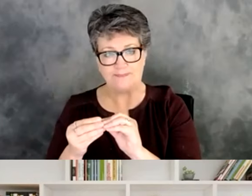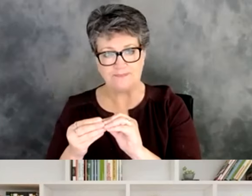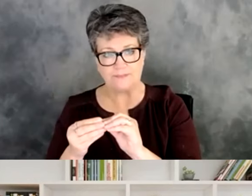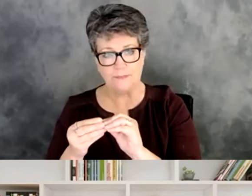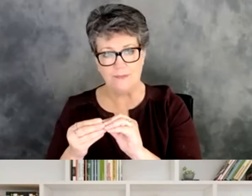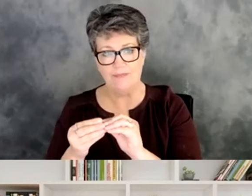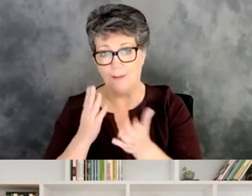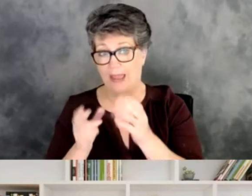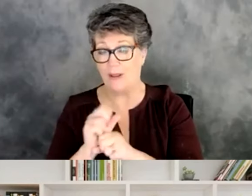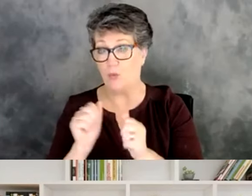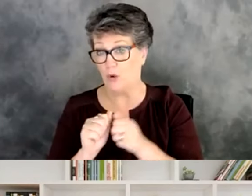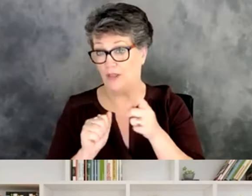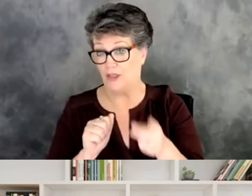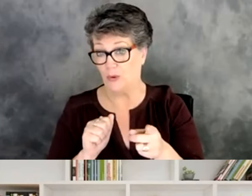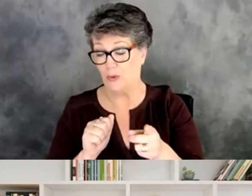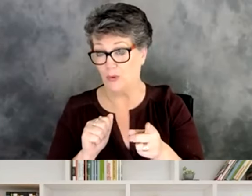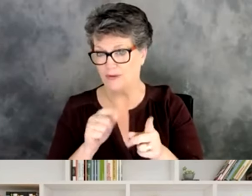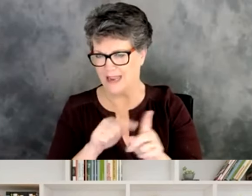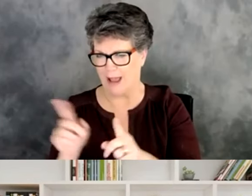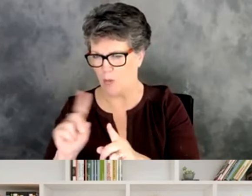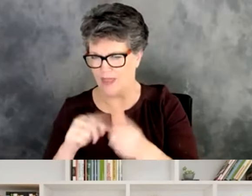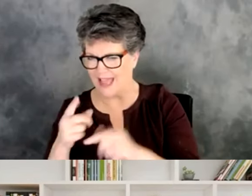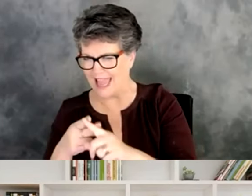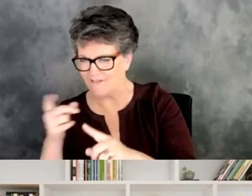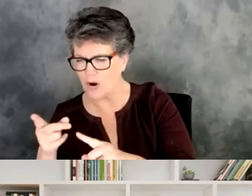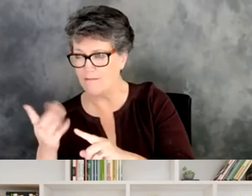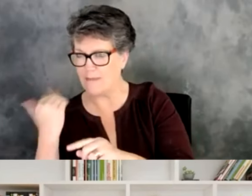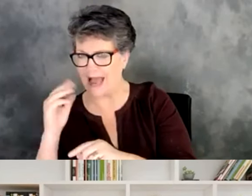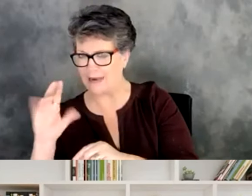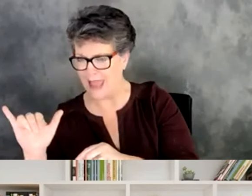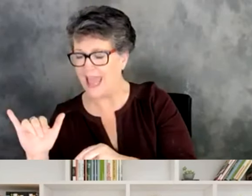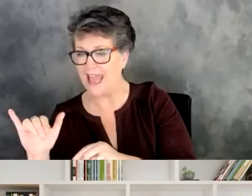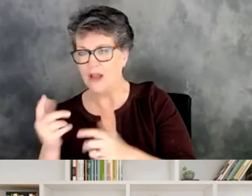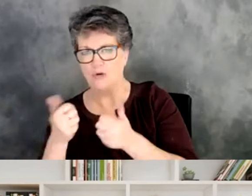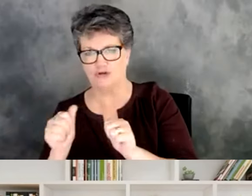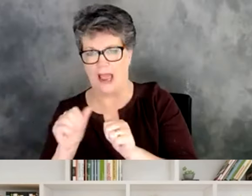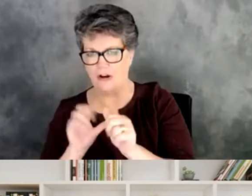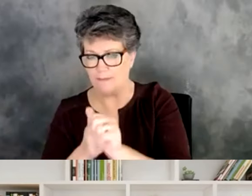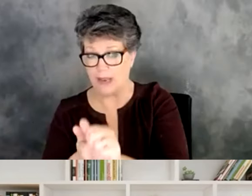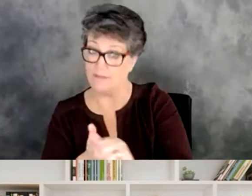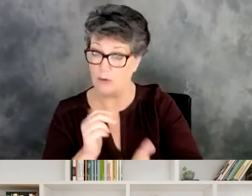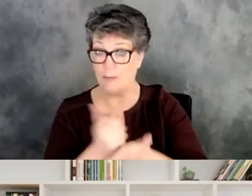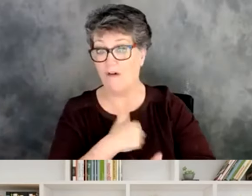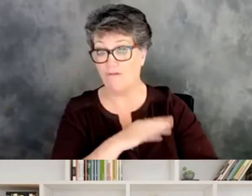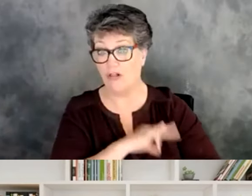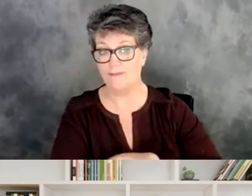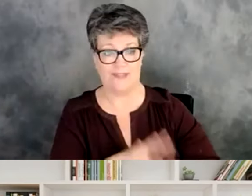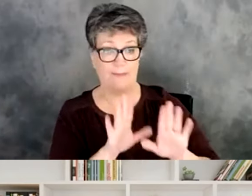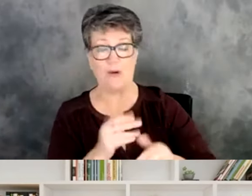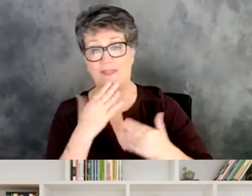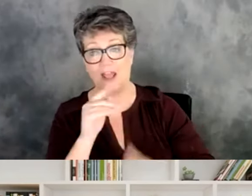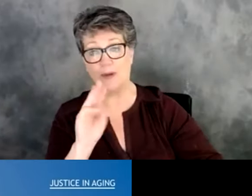We can maybe work with you a track back where that came from, but yes, we can try to pull that thread. That would be helpful. That would be great. Thanks,